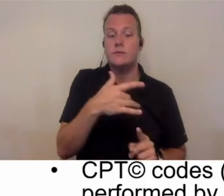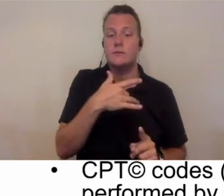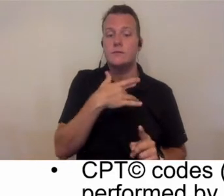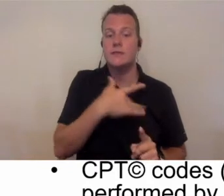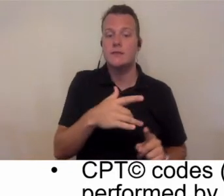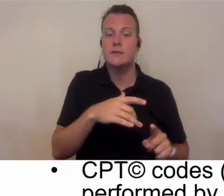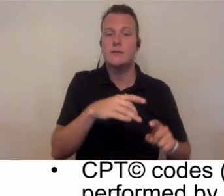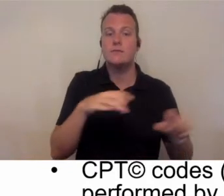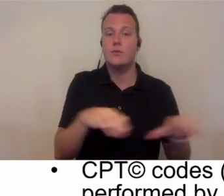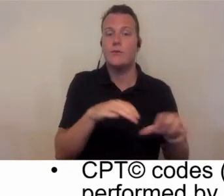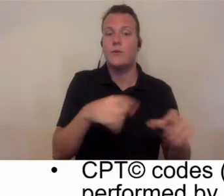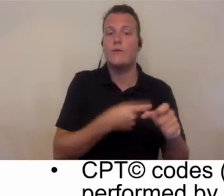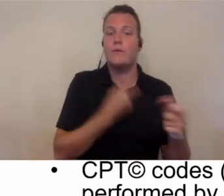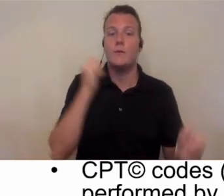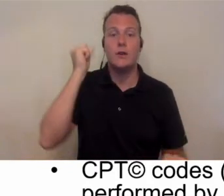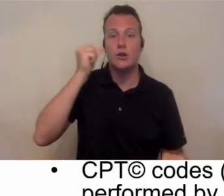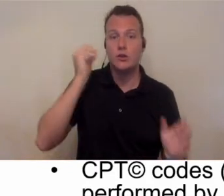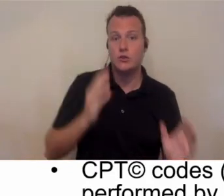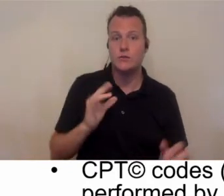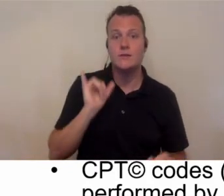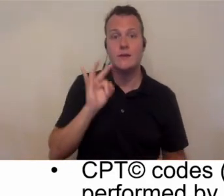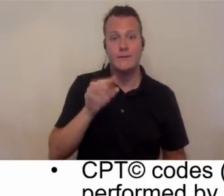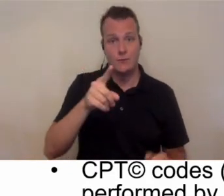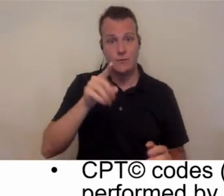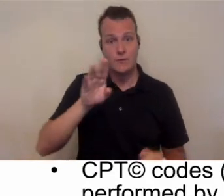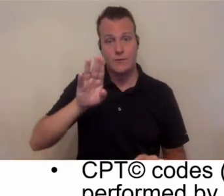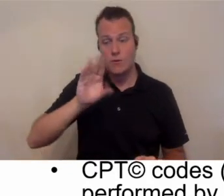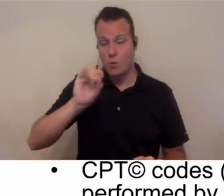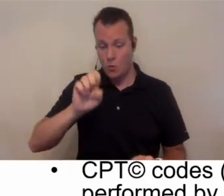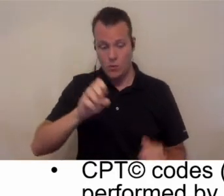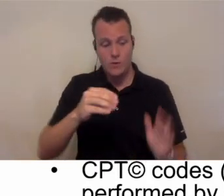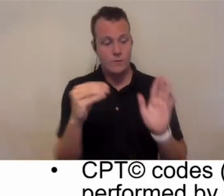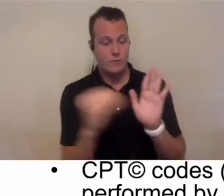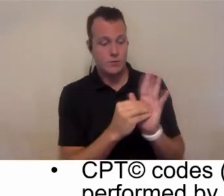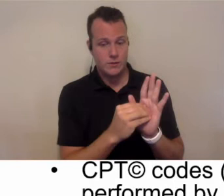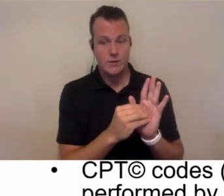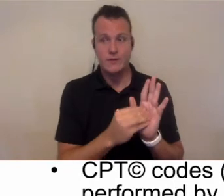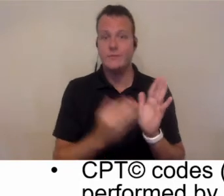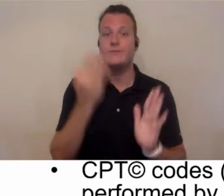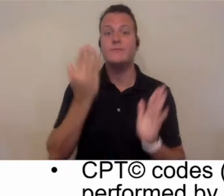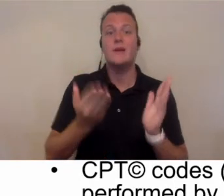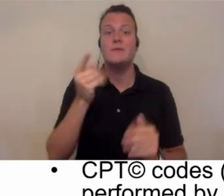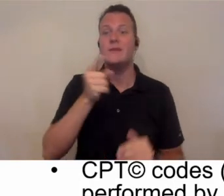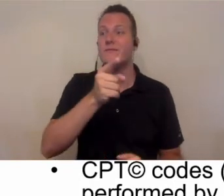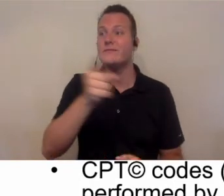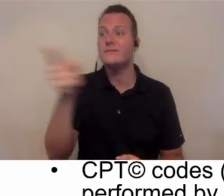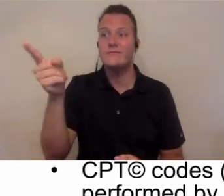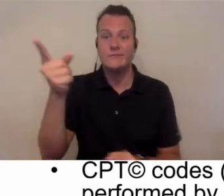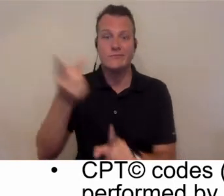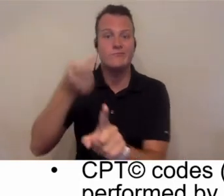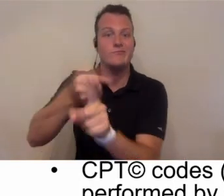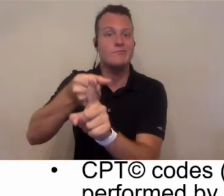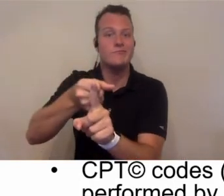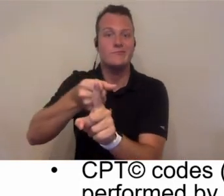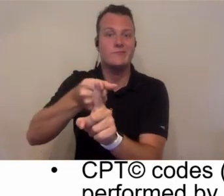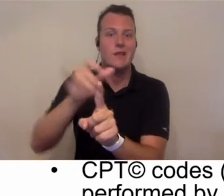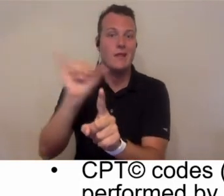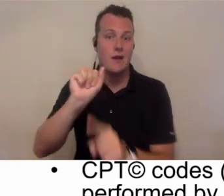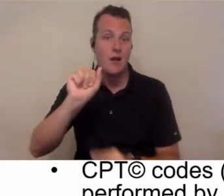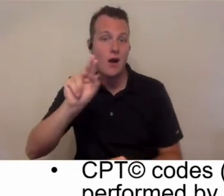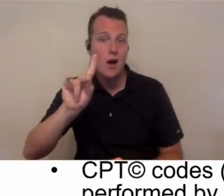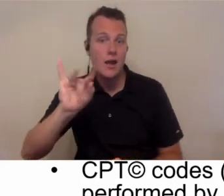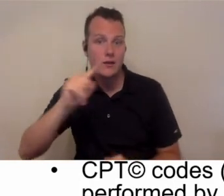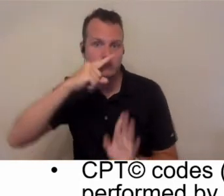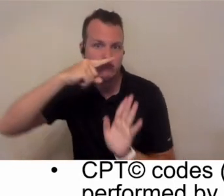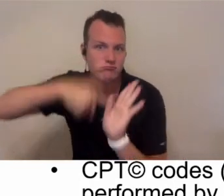by audiologists. If you bill a code that's not, it may trigger things you don't want it to trigger, like an audit.